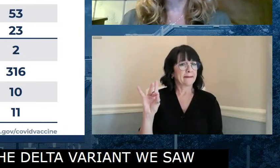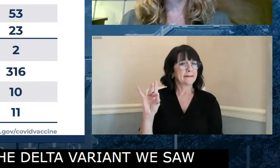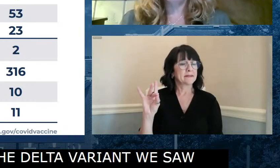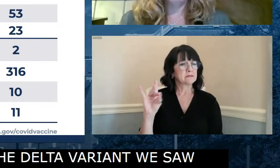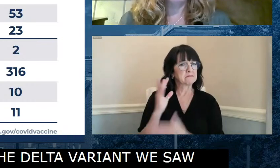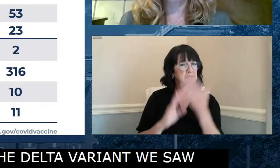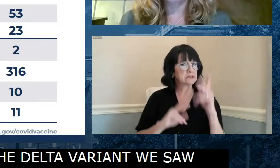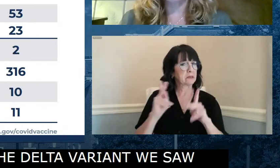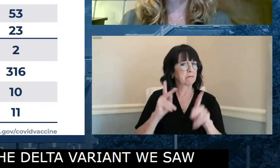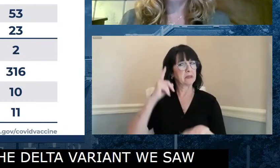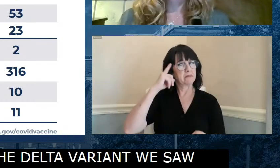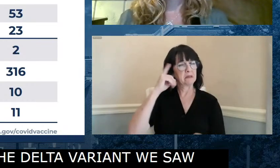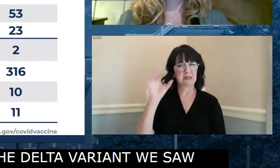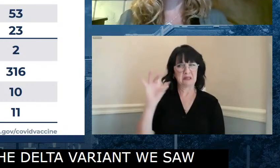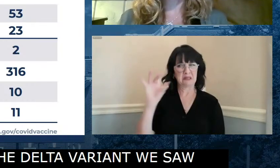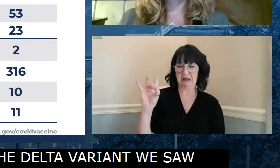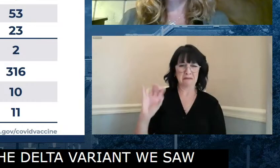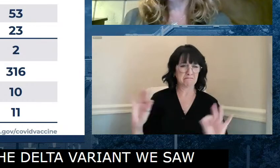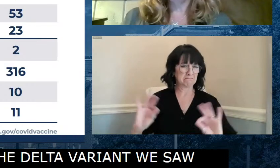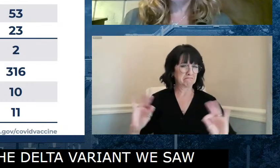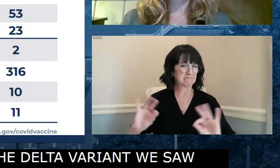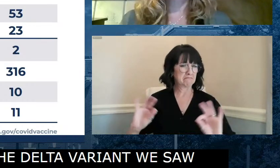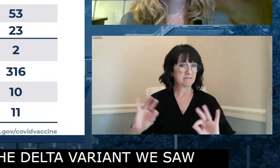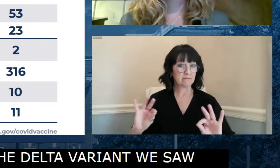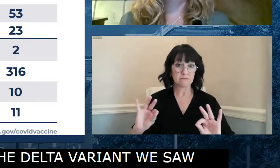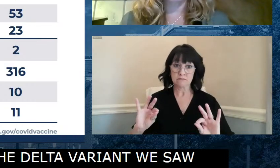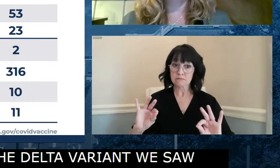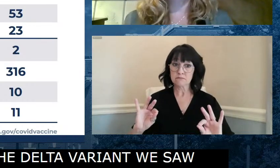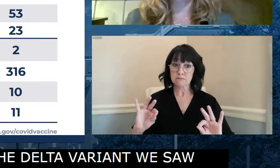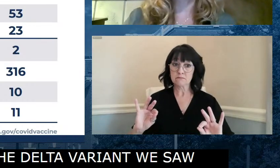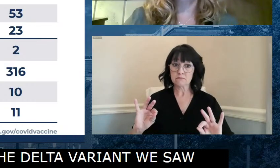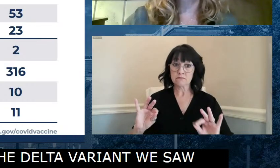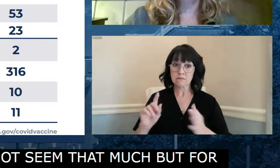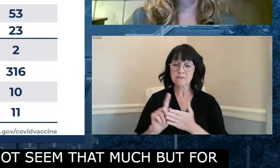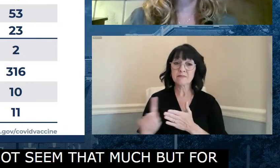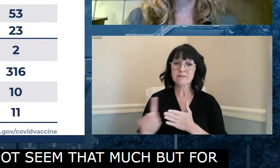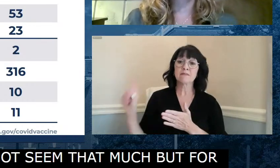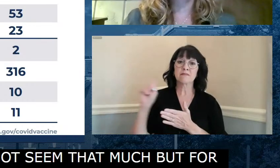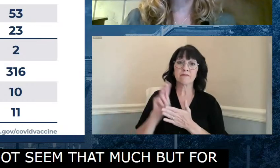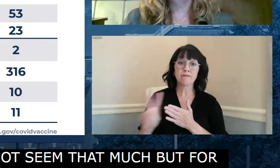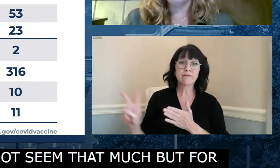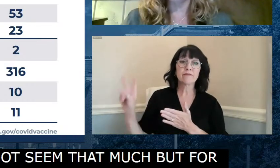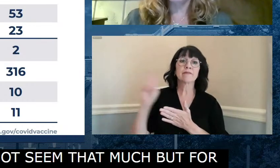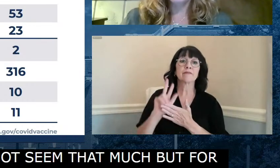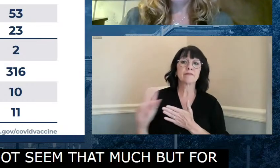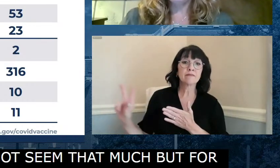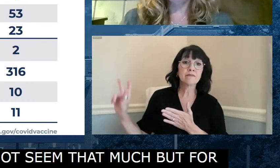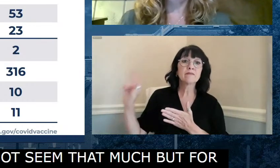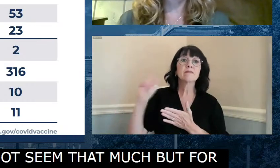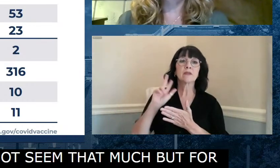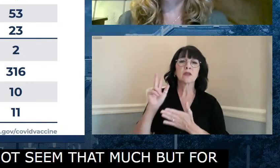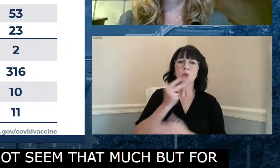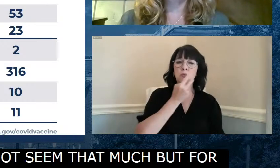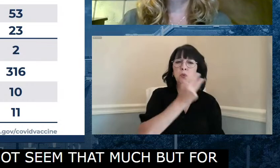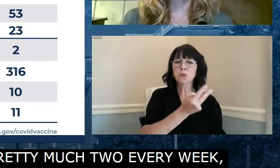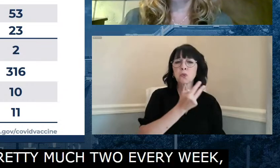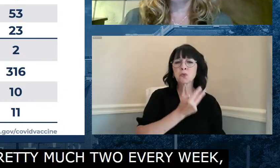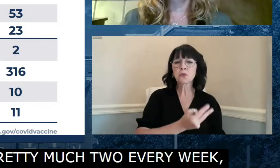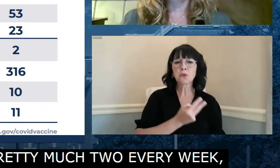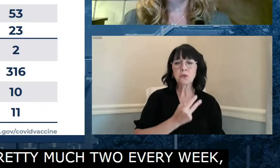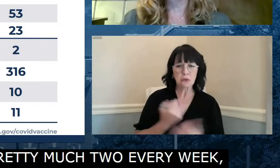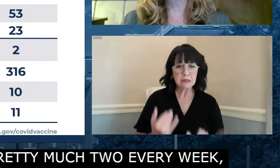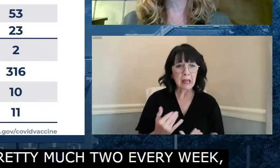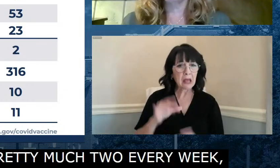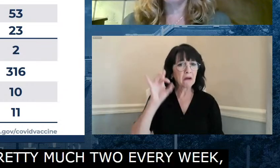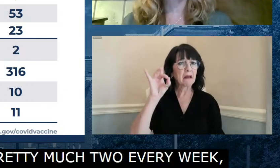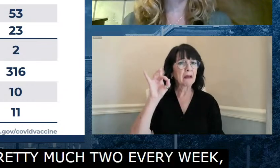for previous weeks, we were seeing pretty much 2 every week. So this is a jump in the number of Delta